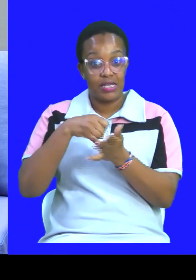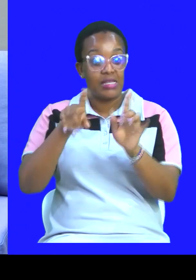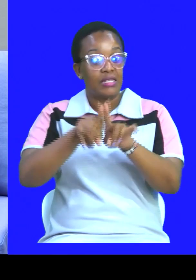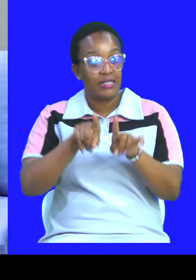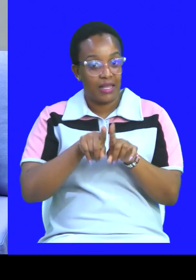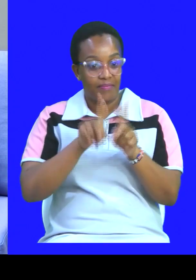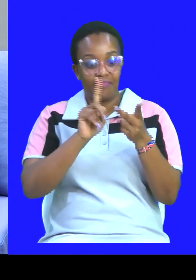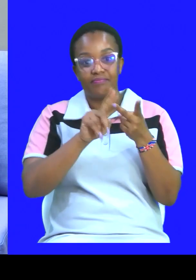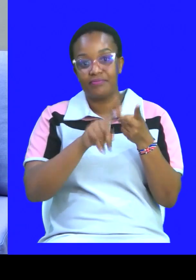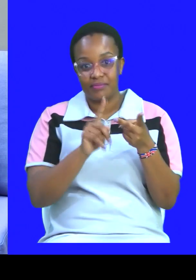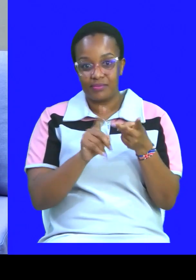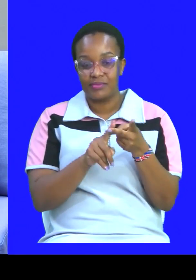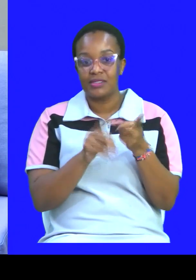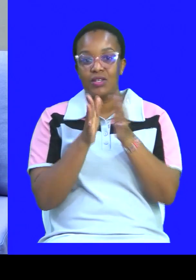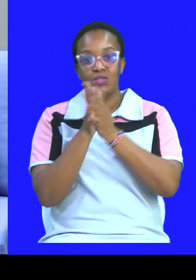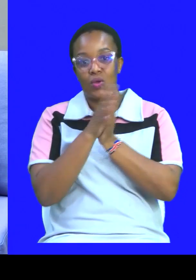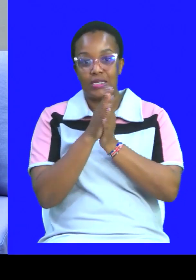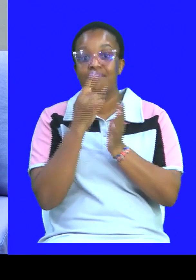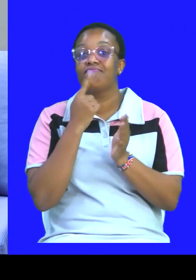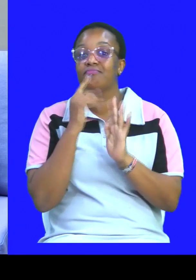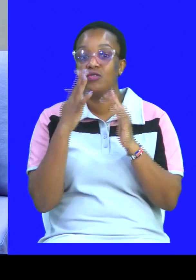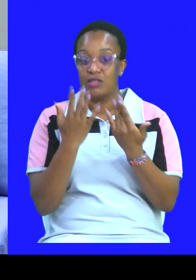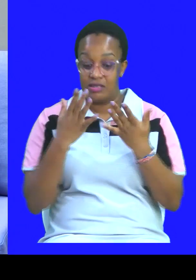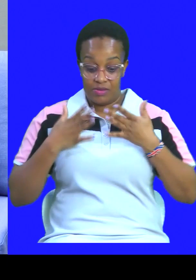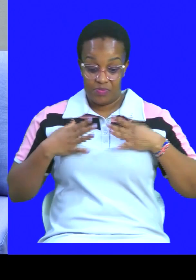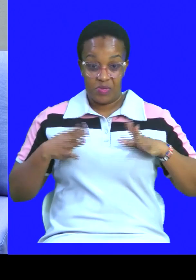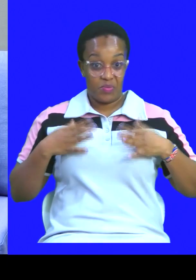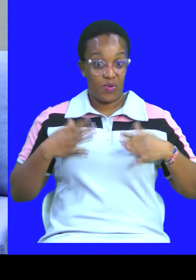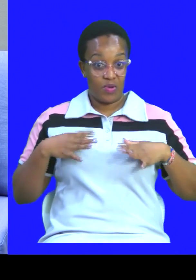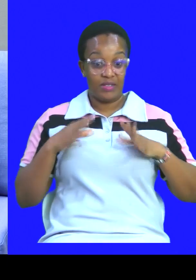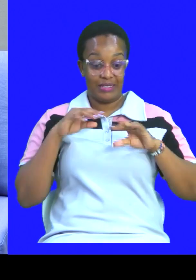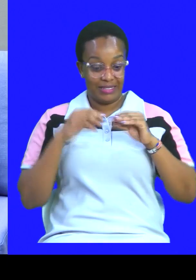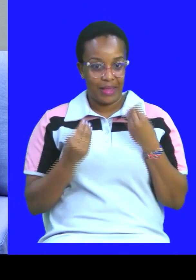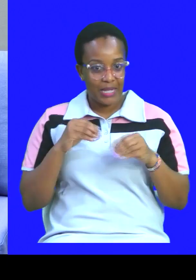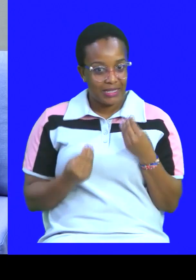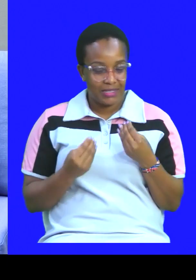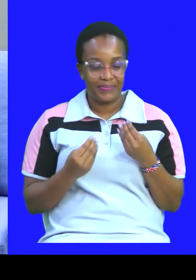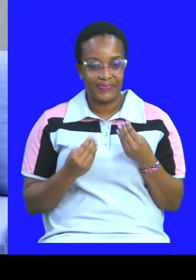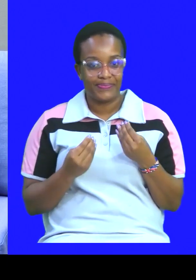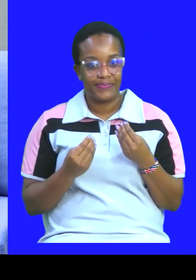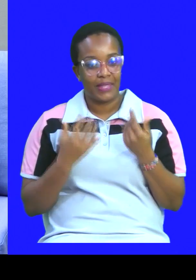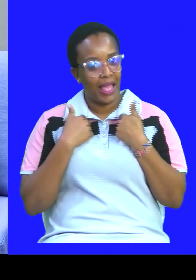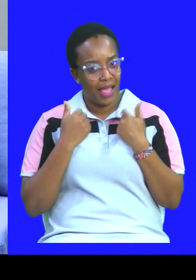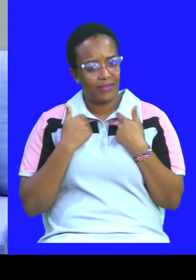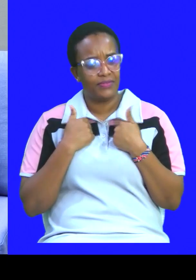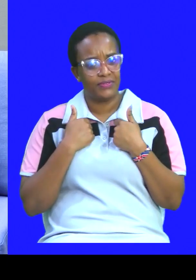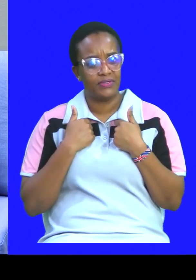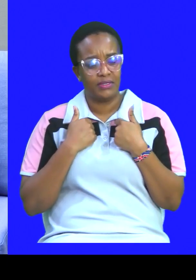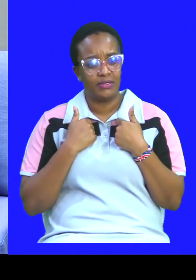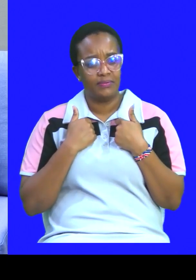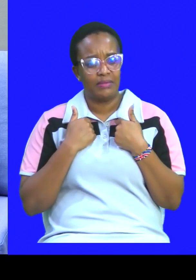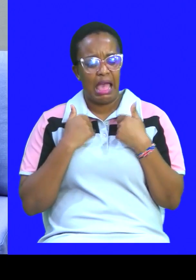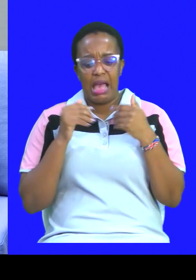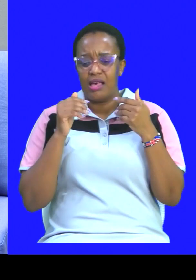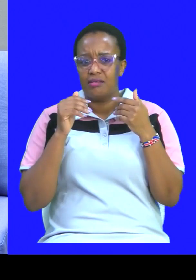that people with disabilities are are, um, are like